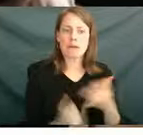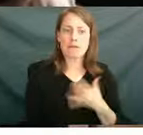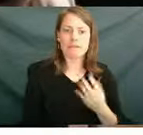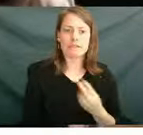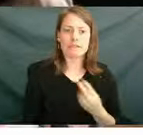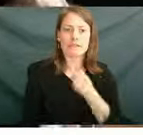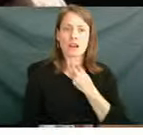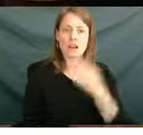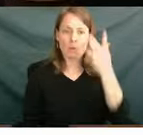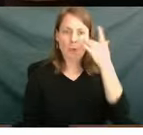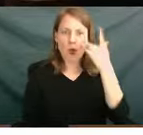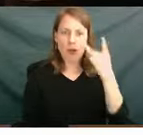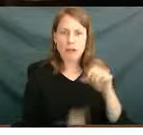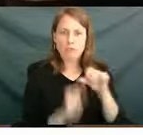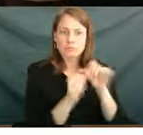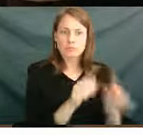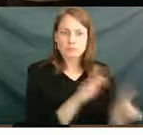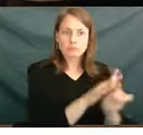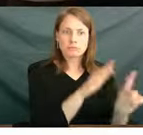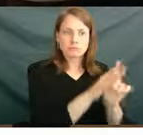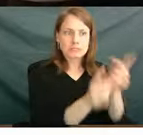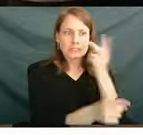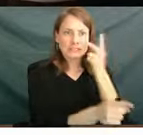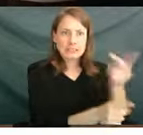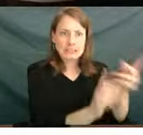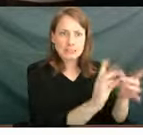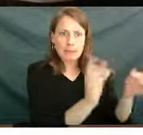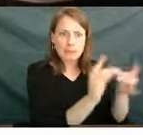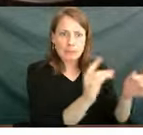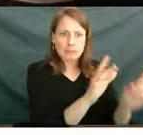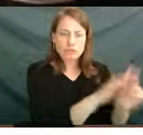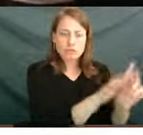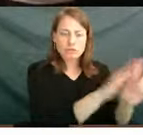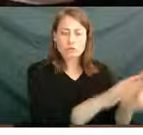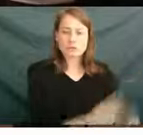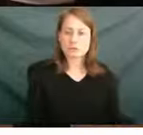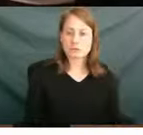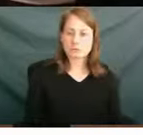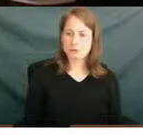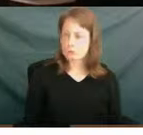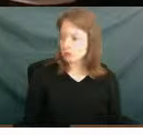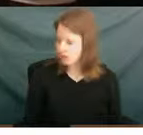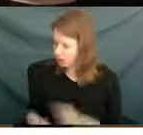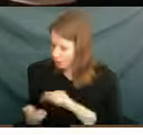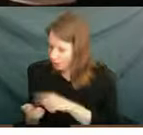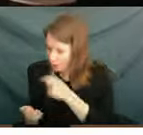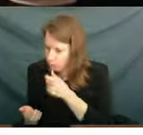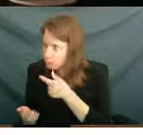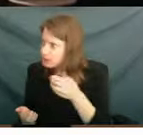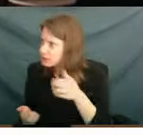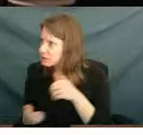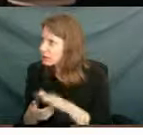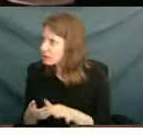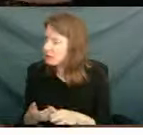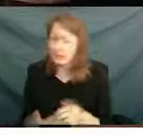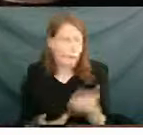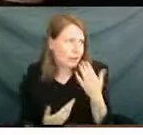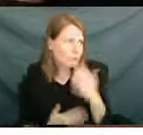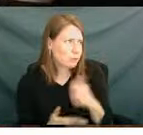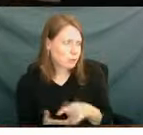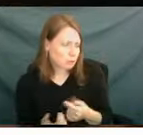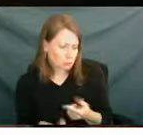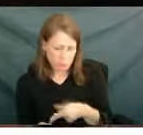80, you little landowner. 90. You have no idea who's sending them. No. I don't know what to do. Better sleep with one eye open,